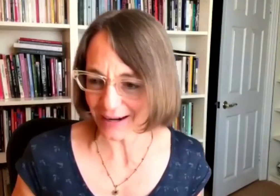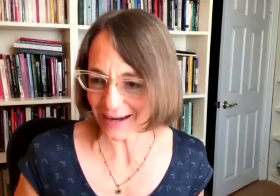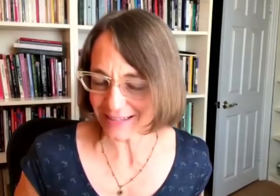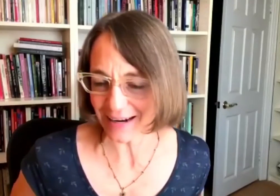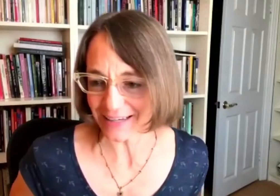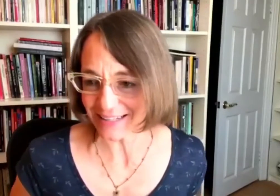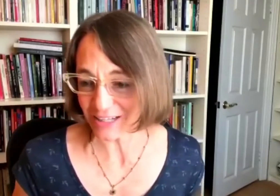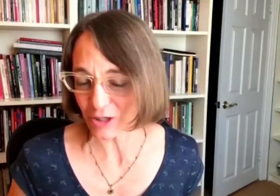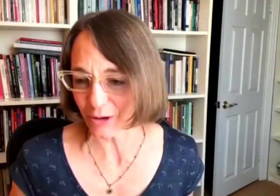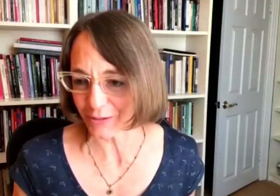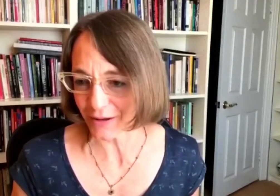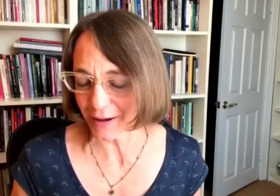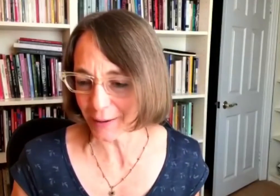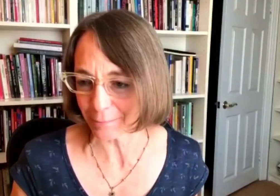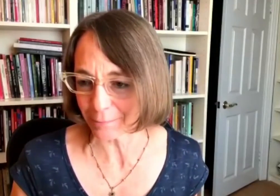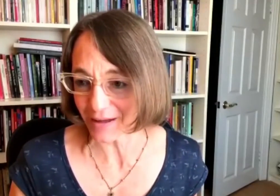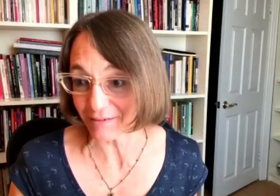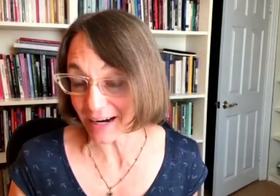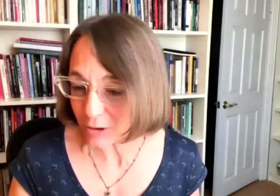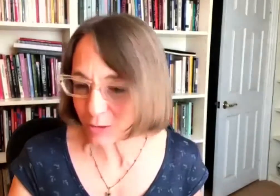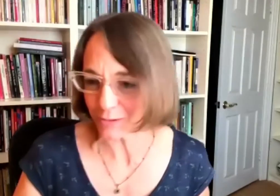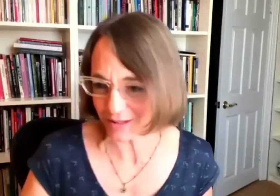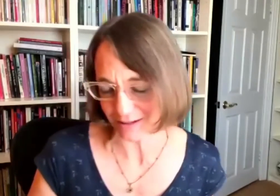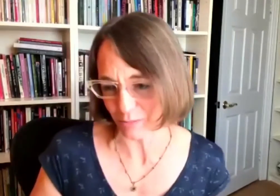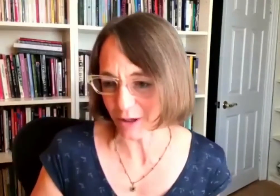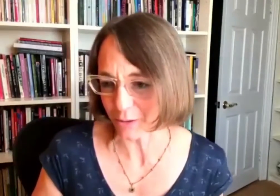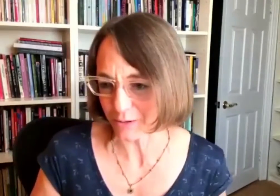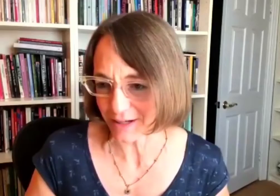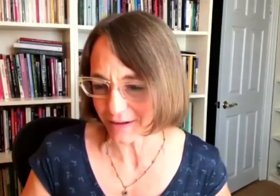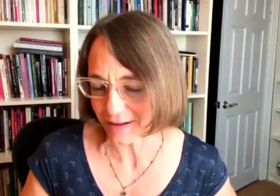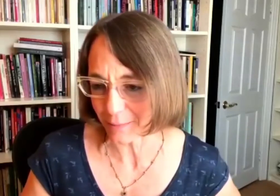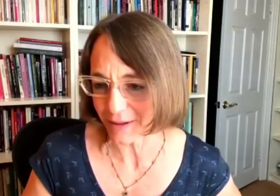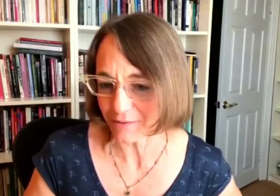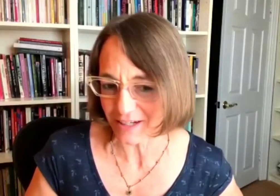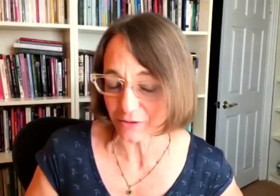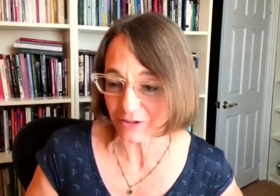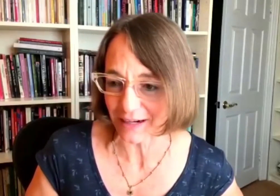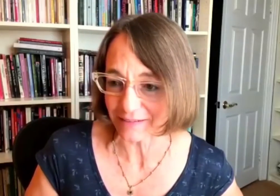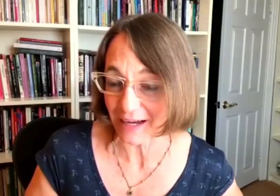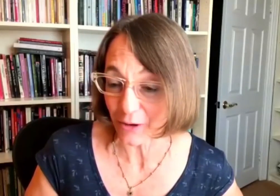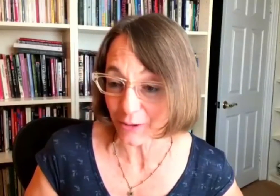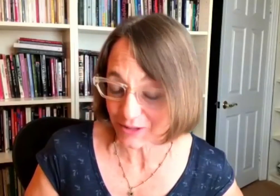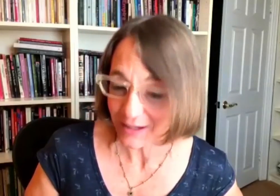bounce the ball back. I mean, because you talk a little bit about the Veracruz